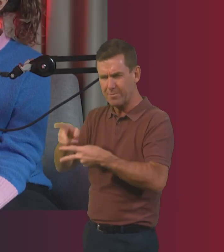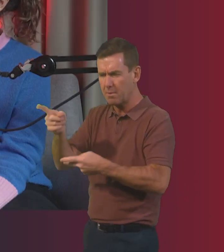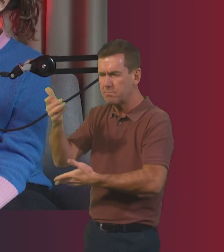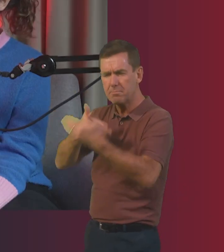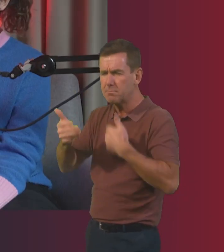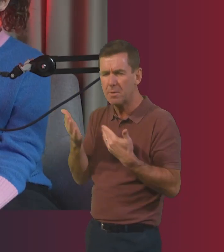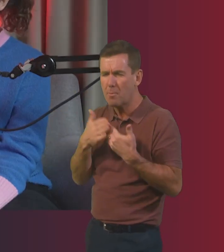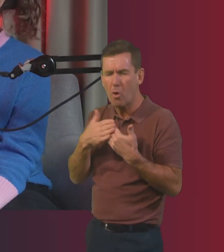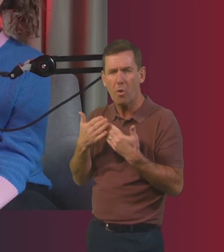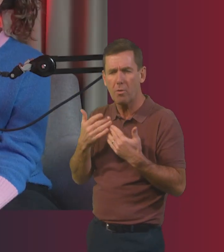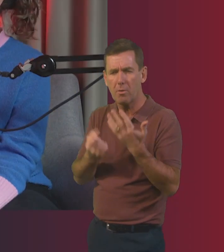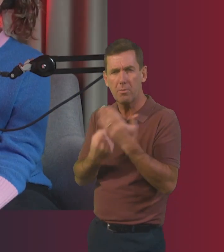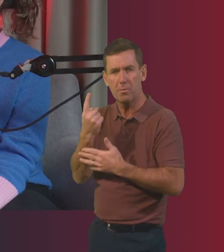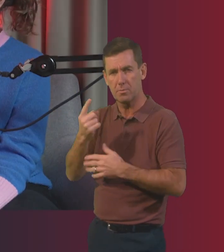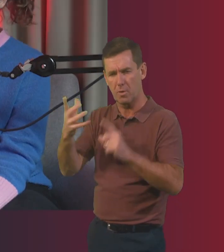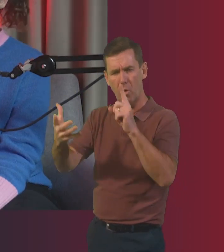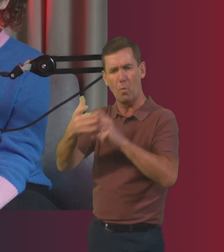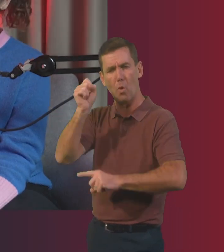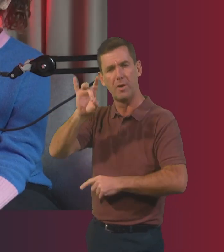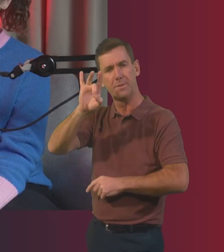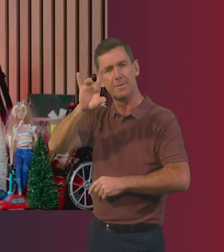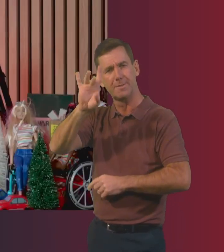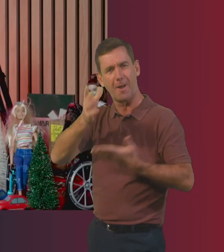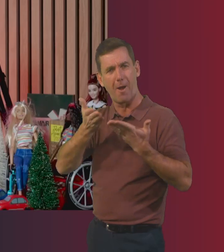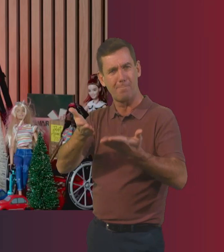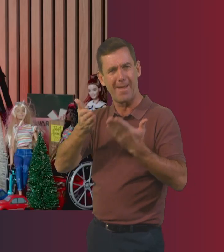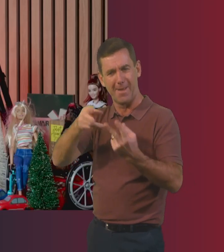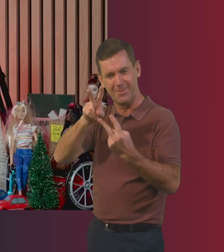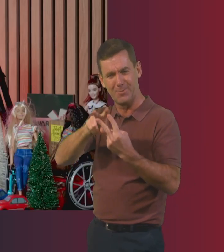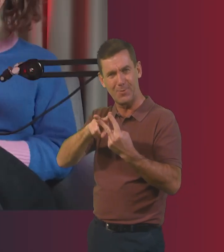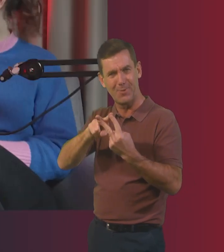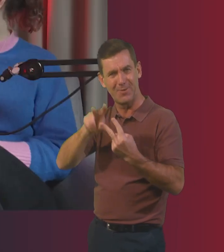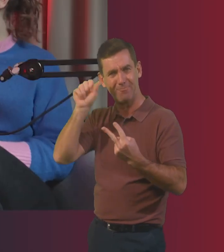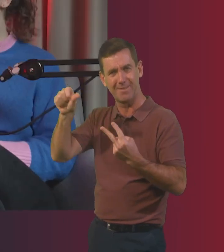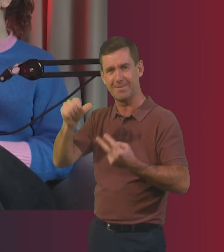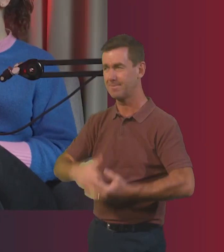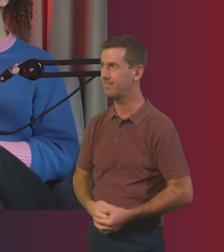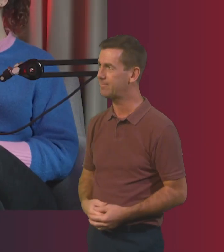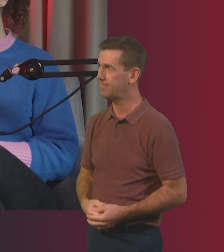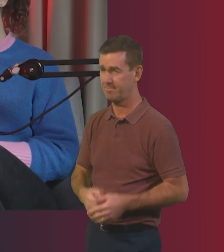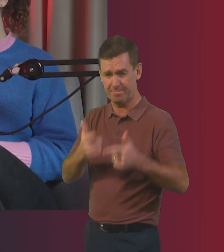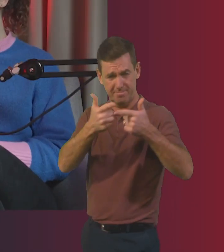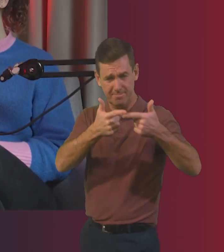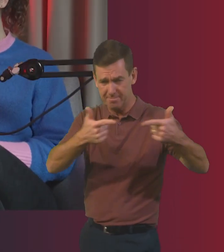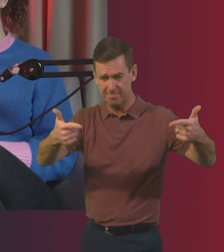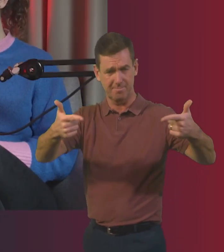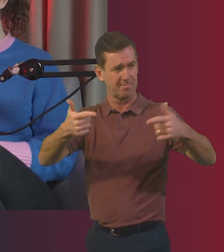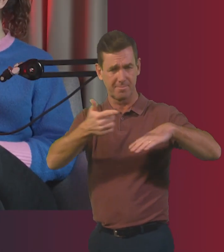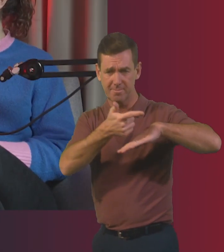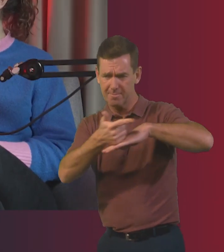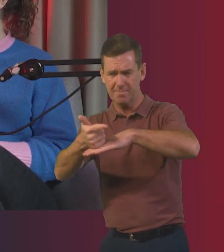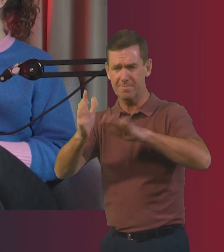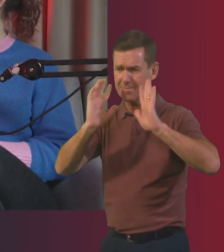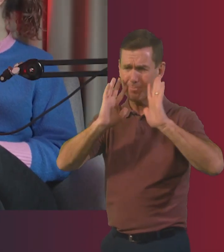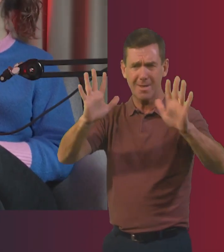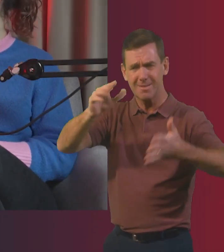us about being on the show. You won Star Bakers it twice in a row. Yeah, I did. The show was amazing. I had so much fun. It was